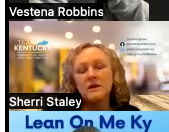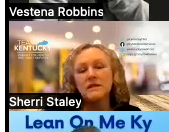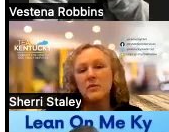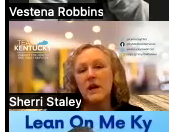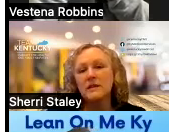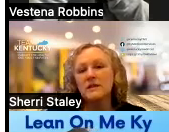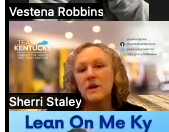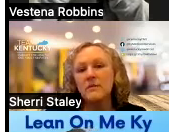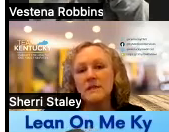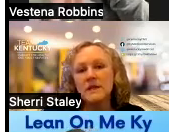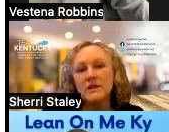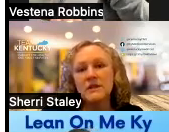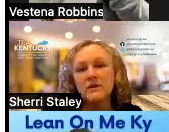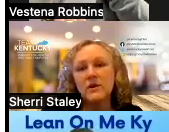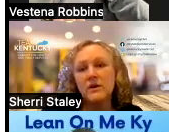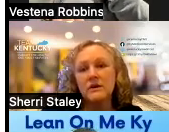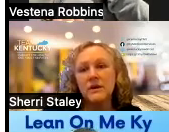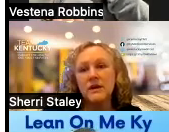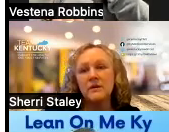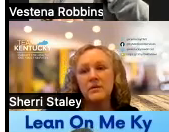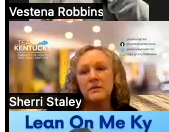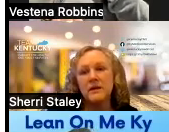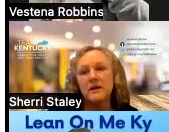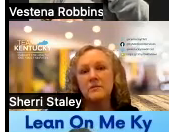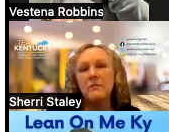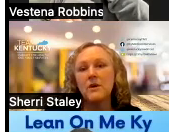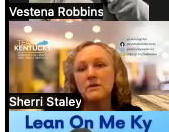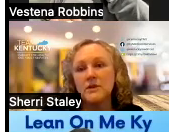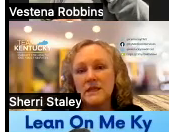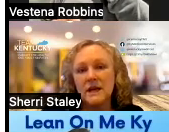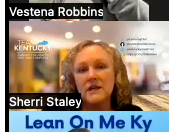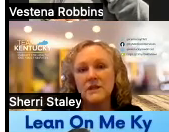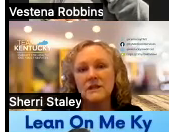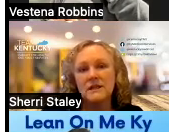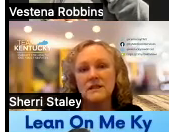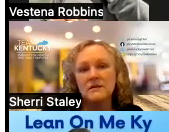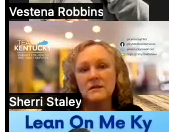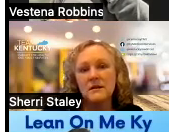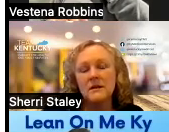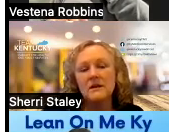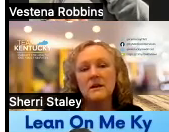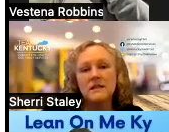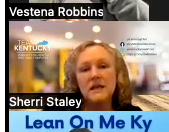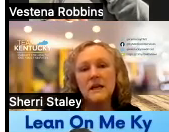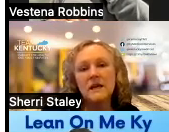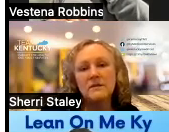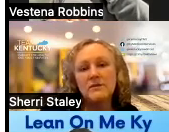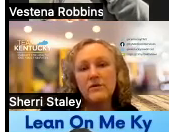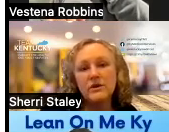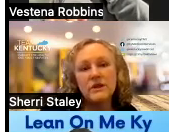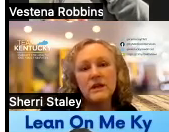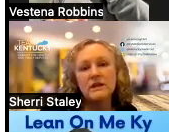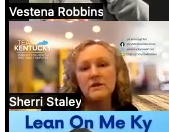to policy and practice recommendations that are currently being implemented by multiple state agencies. Kentucky has